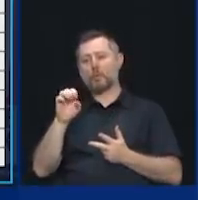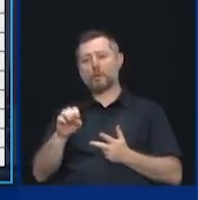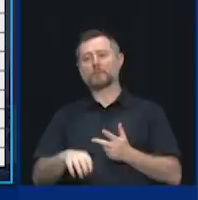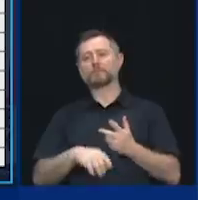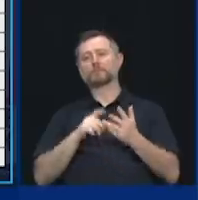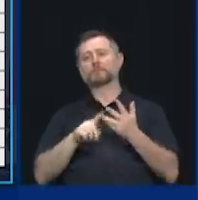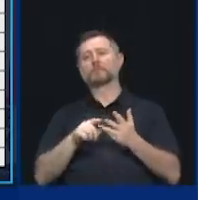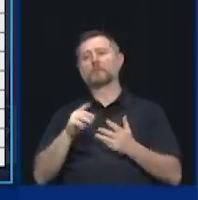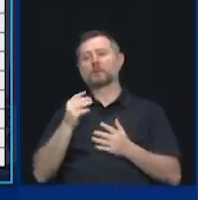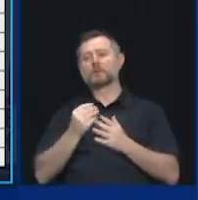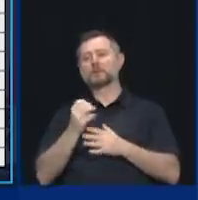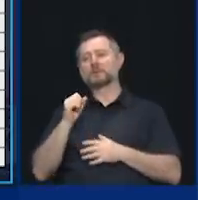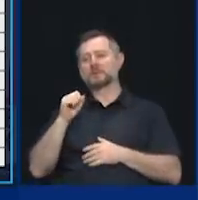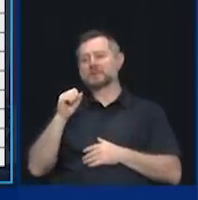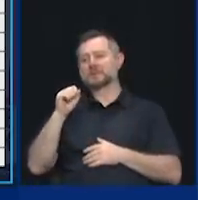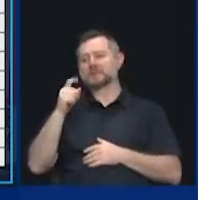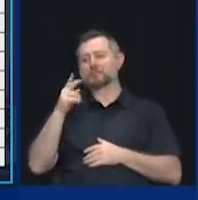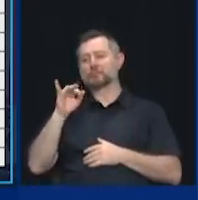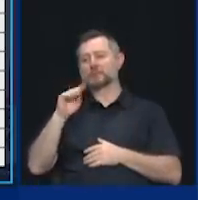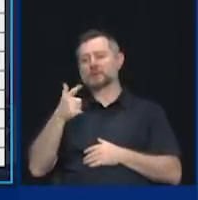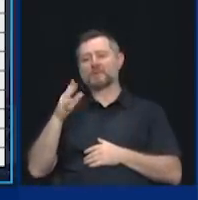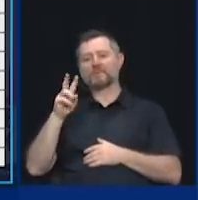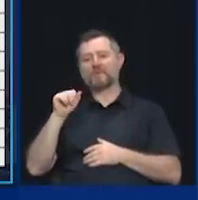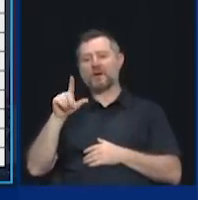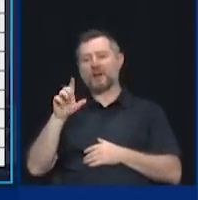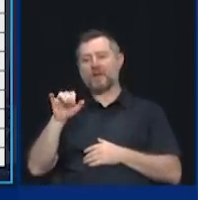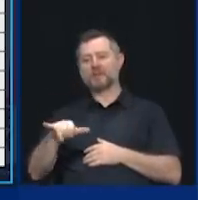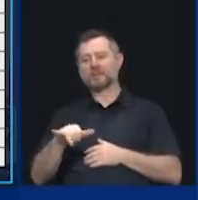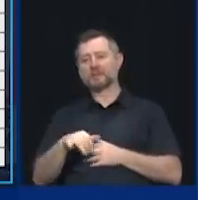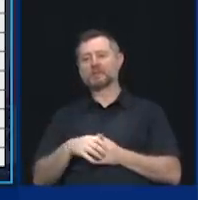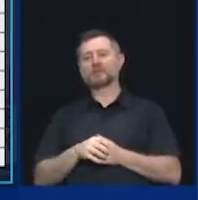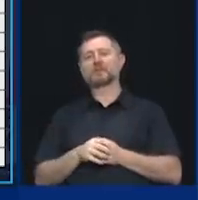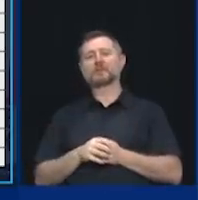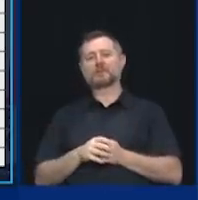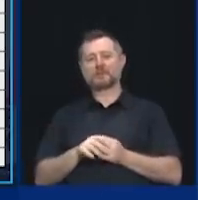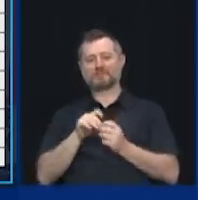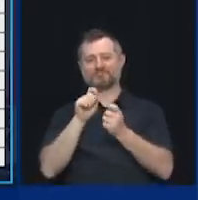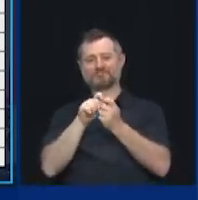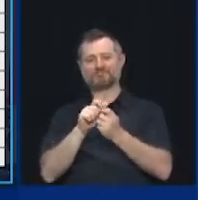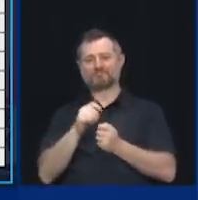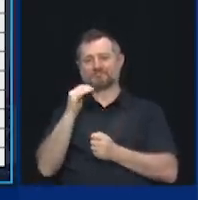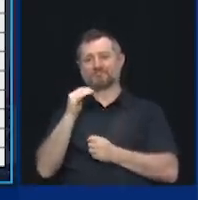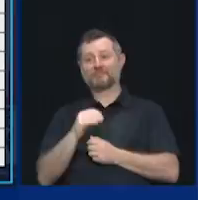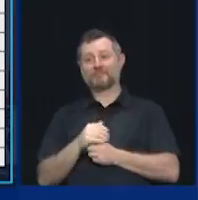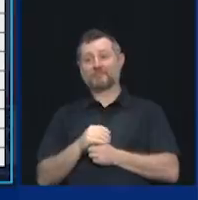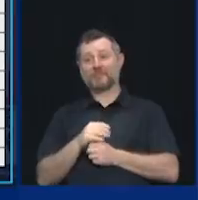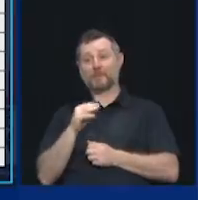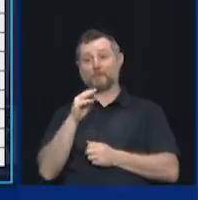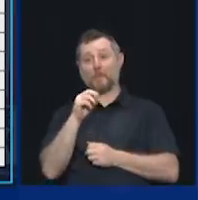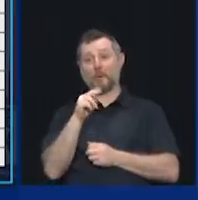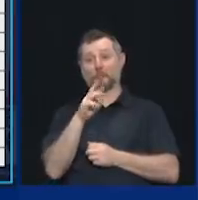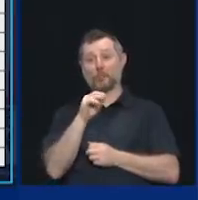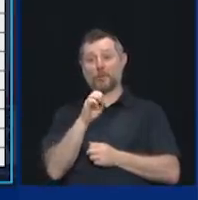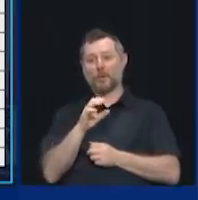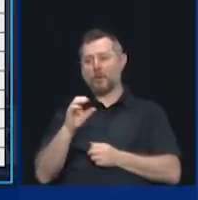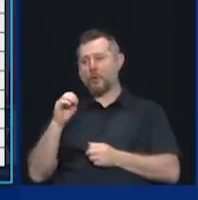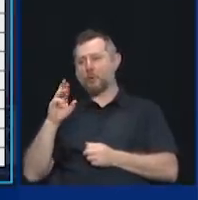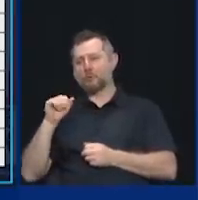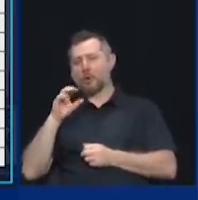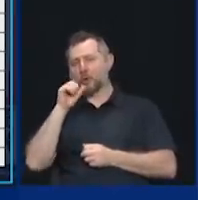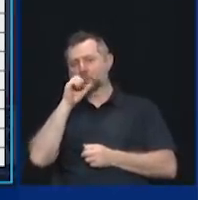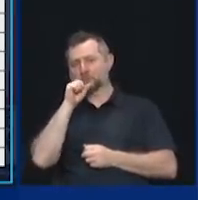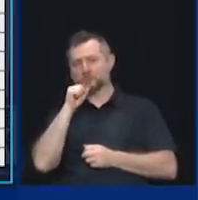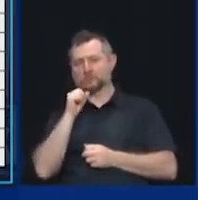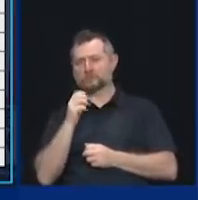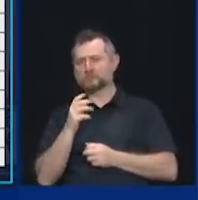Valley in, well, Monroe and Orange, and then Rochester and Monroe. It's a little confusing. Monroe